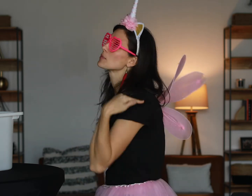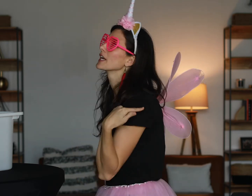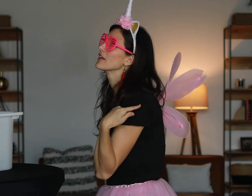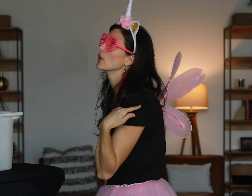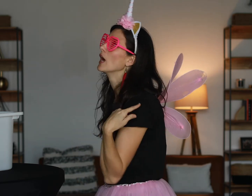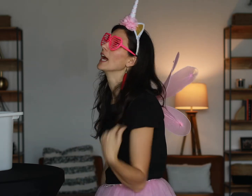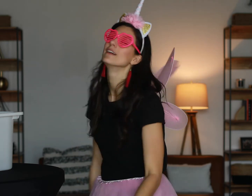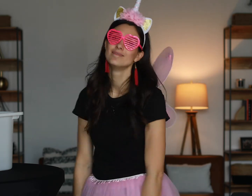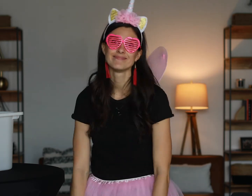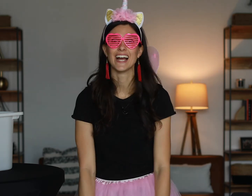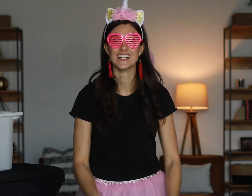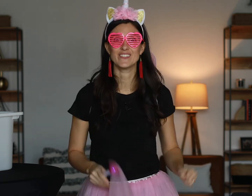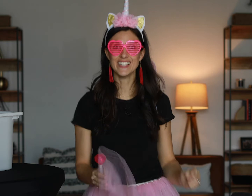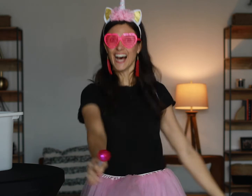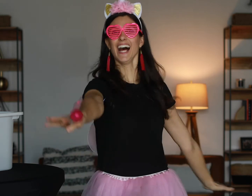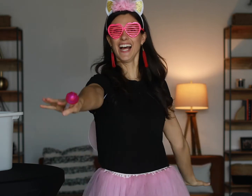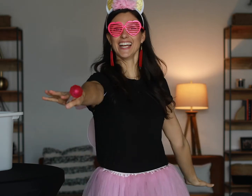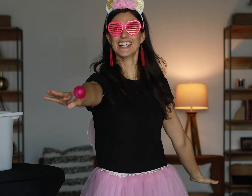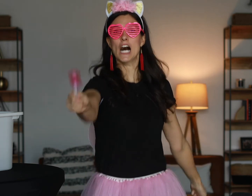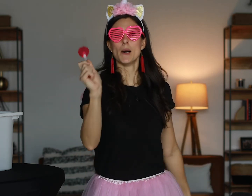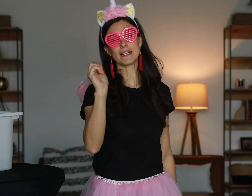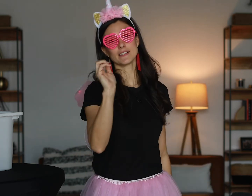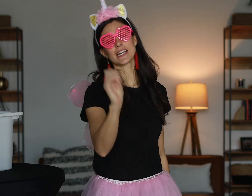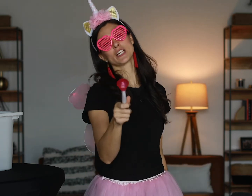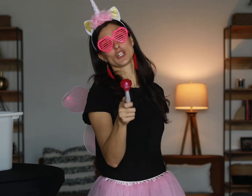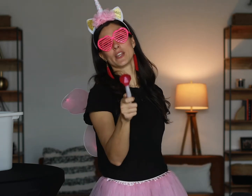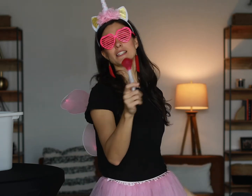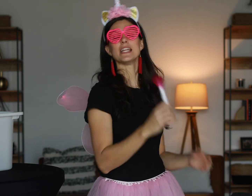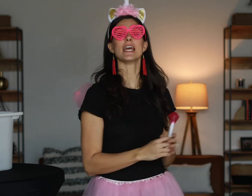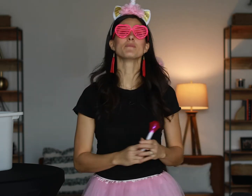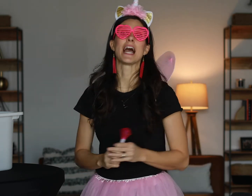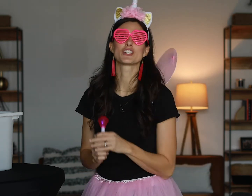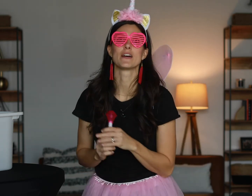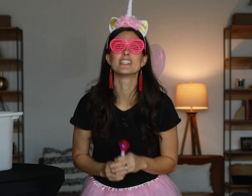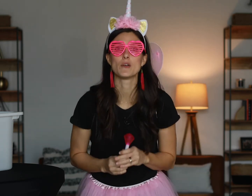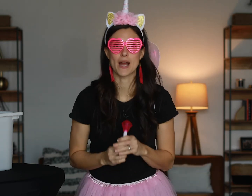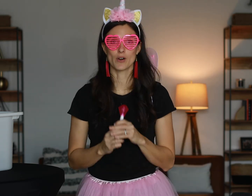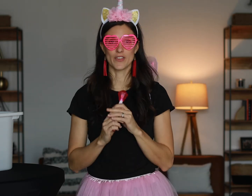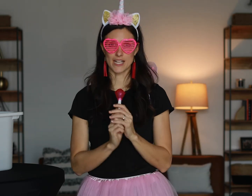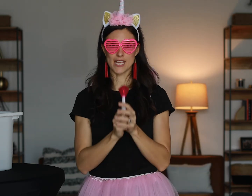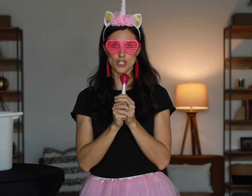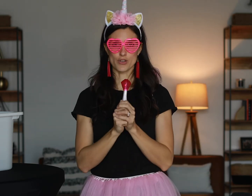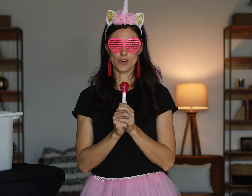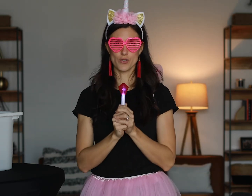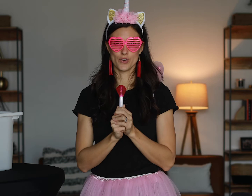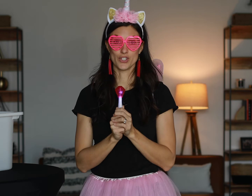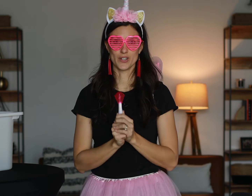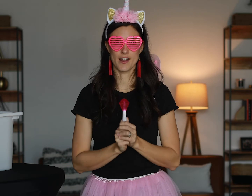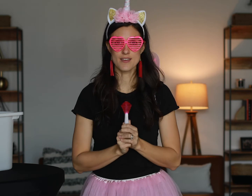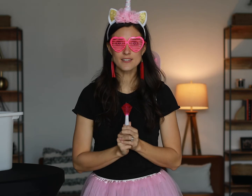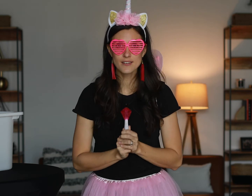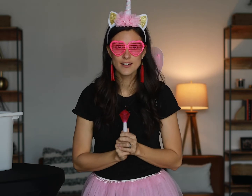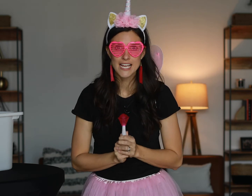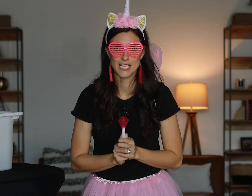my wings probably gave it away. I can fly, but I can't show you that today. I actually have a different power that I can show you. Do